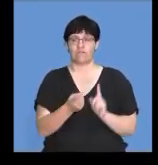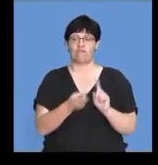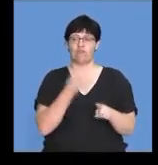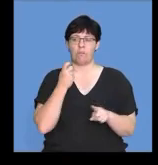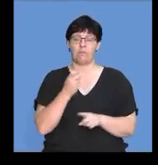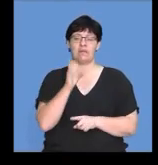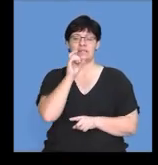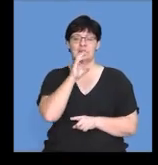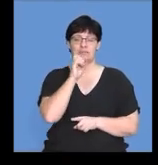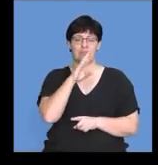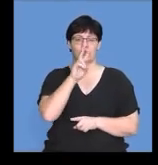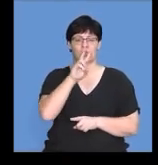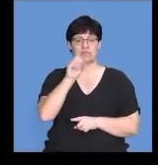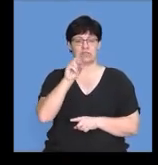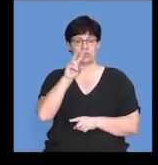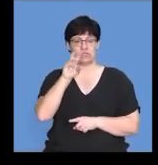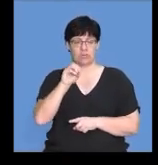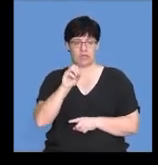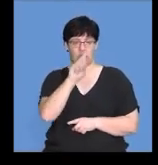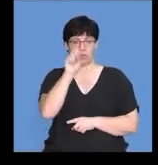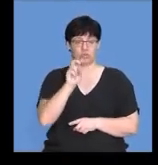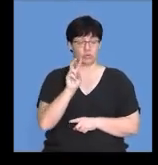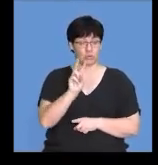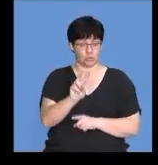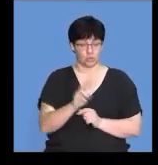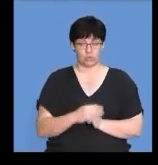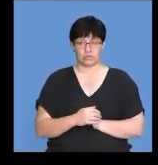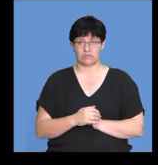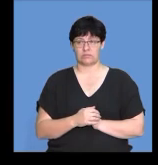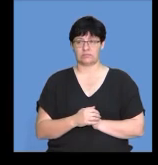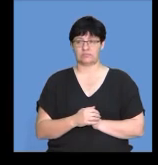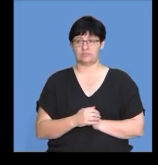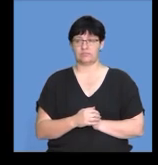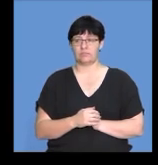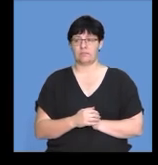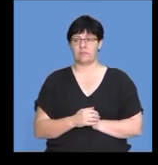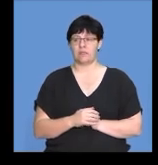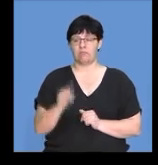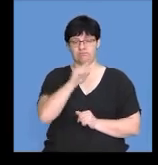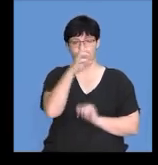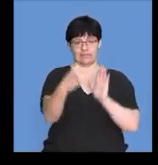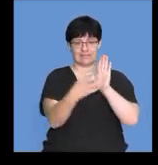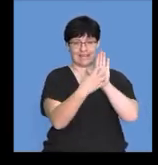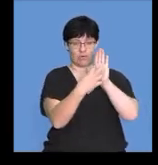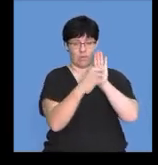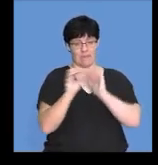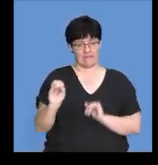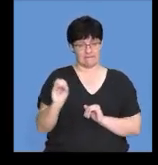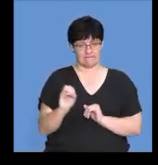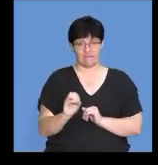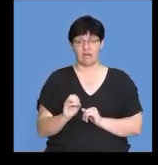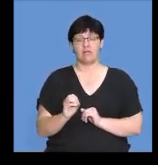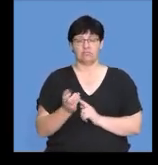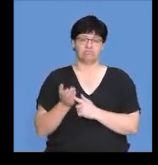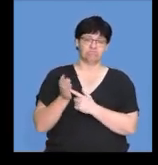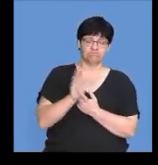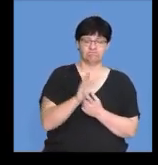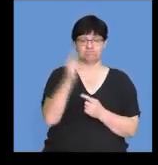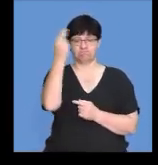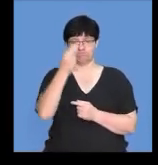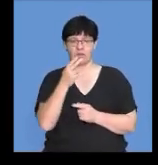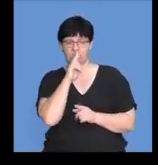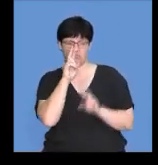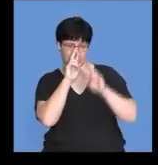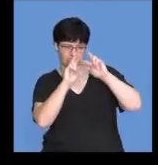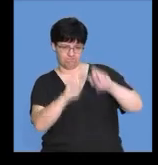from the September 2020 question 2, which I'm going to go through now. So we have a diagram here that I've illustrated. Let's study